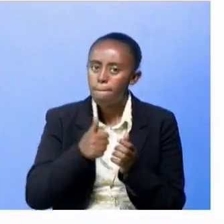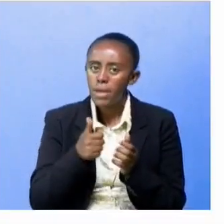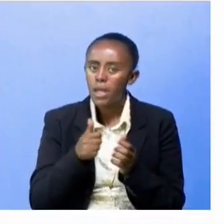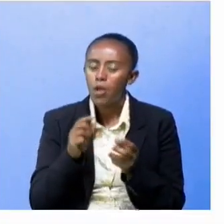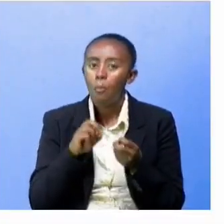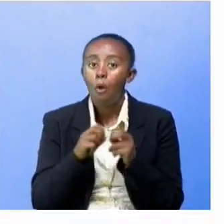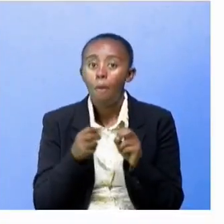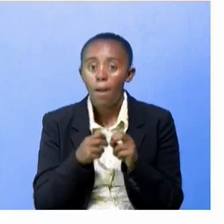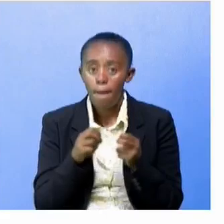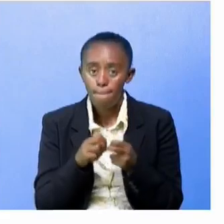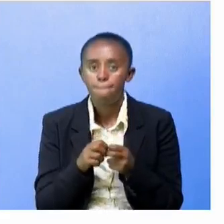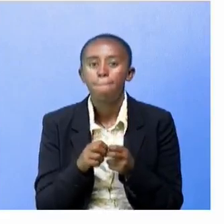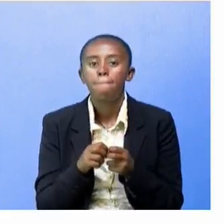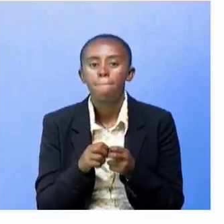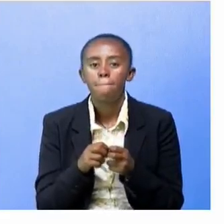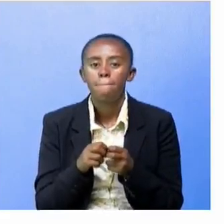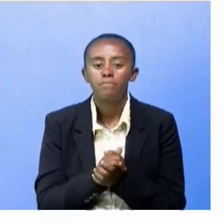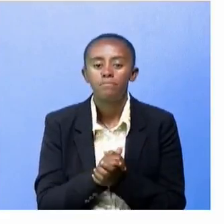problem